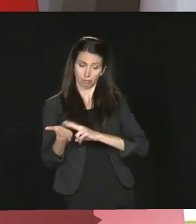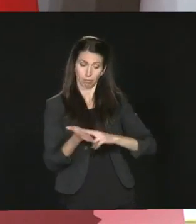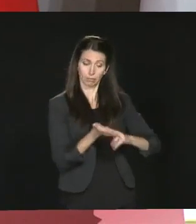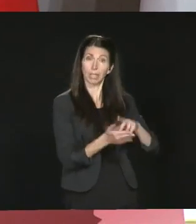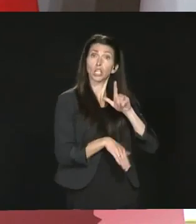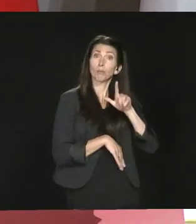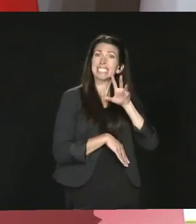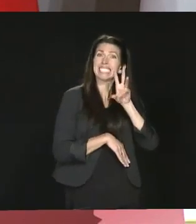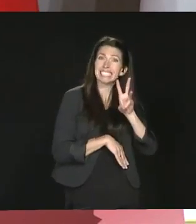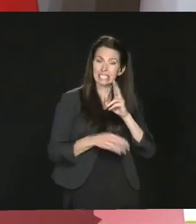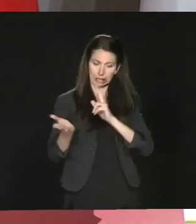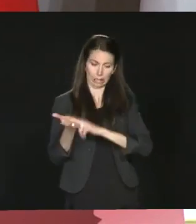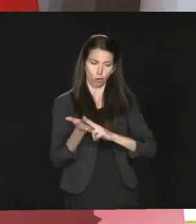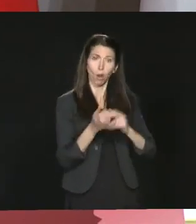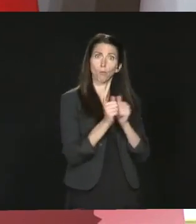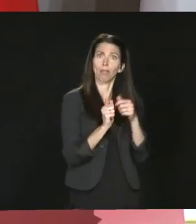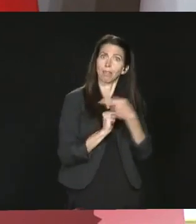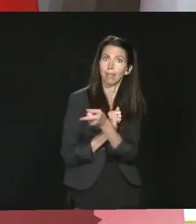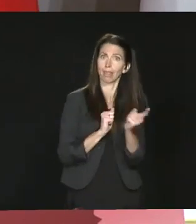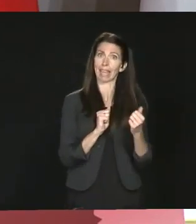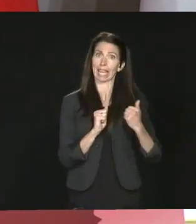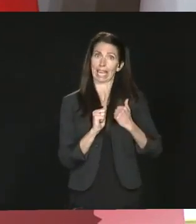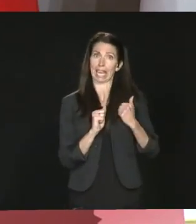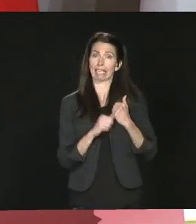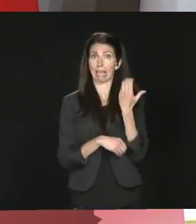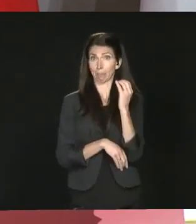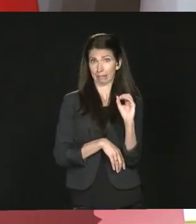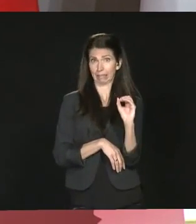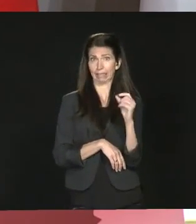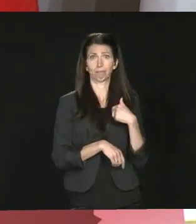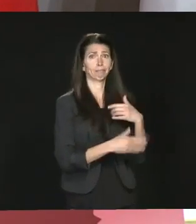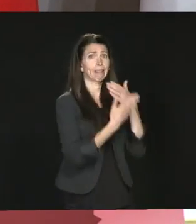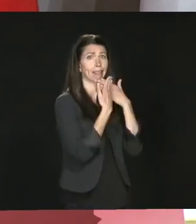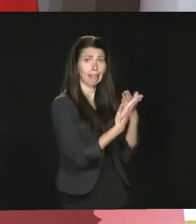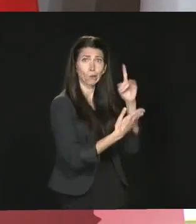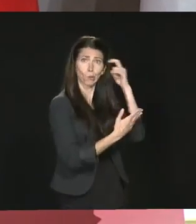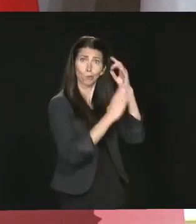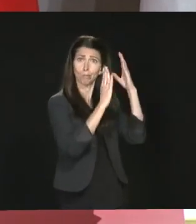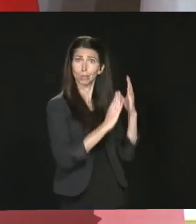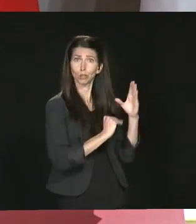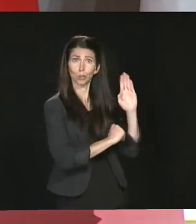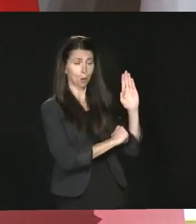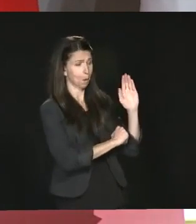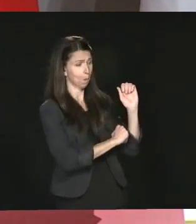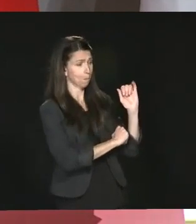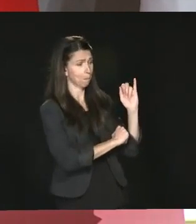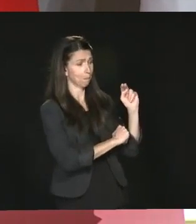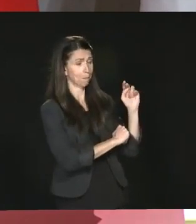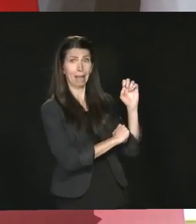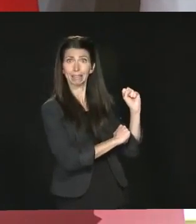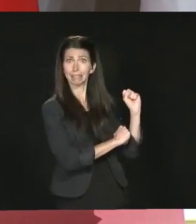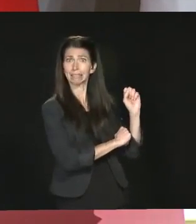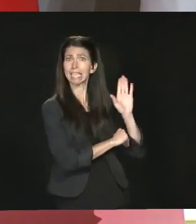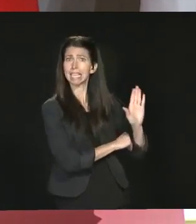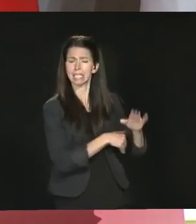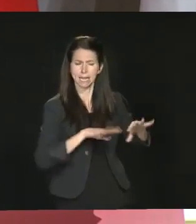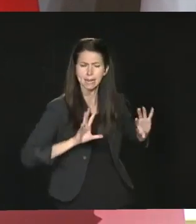Minister Navdeep Bains and his team for their work on this front to mobilize Canadian